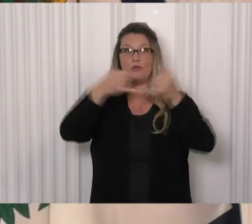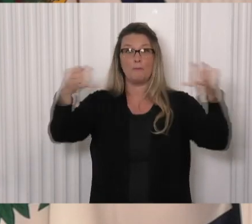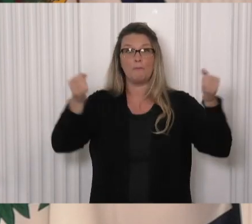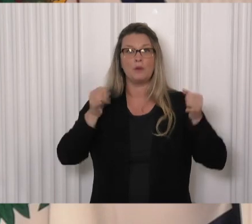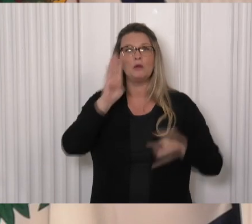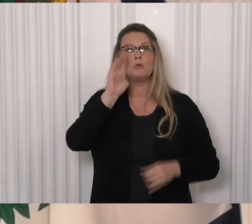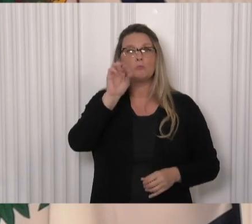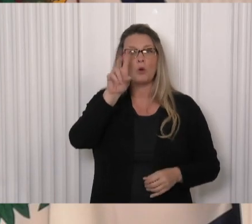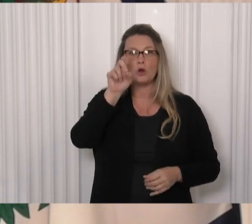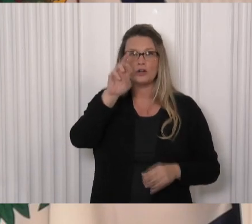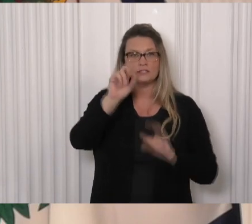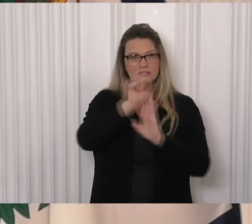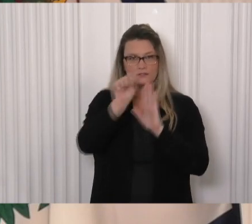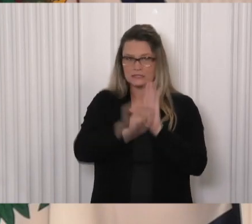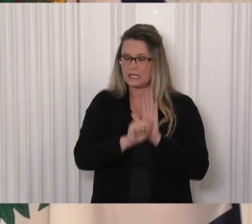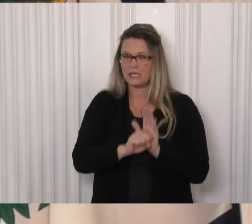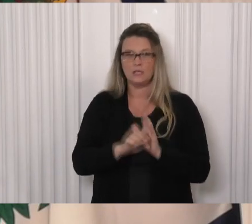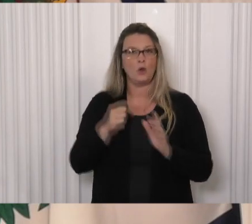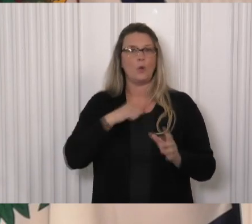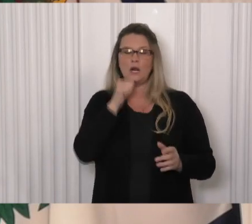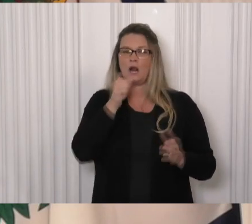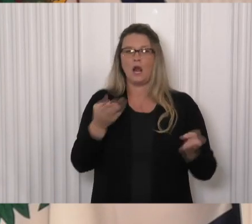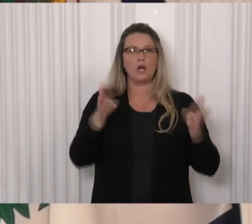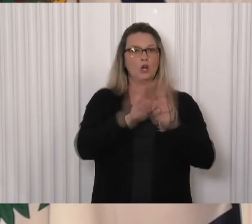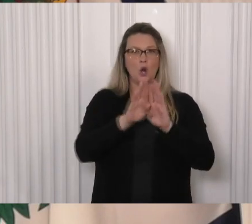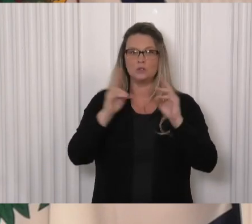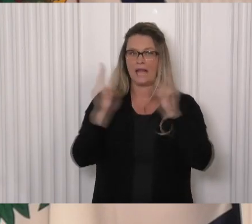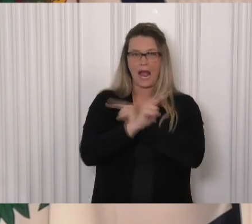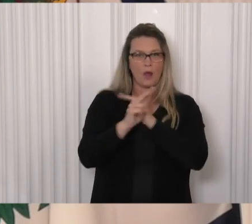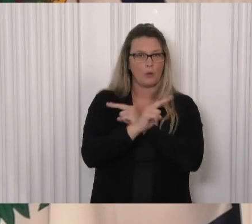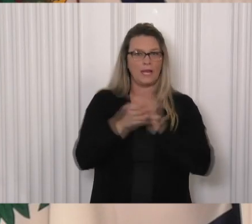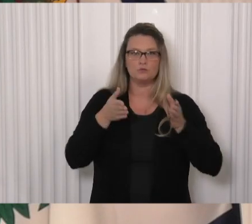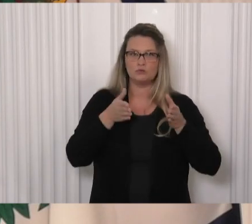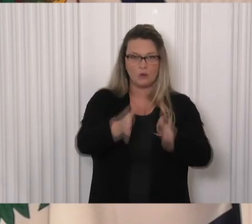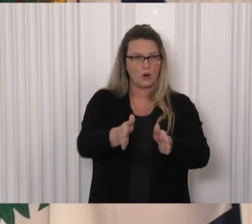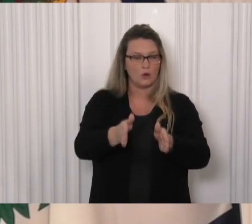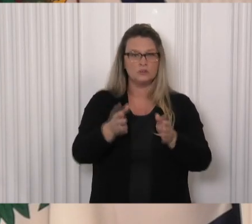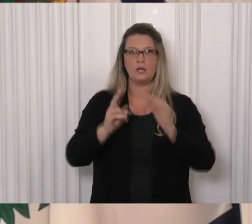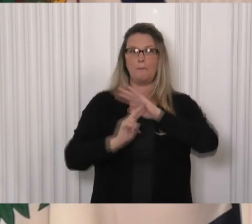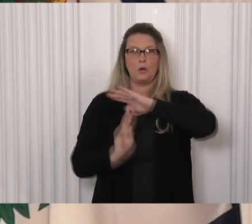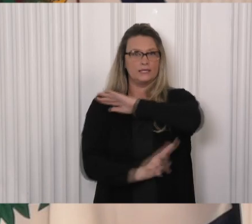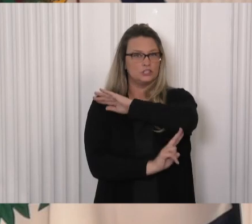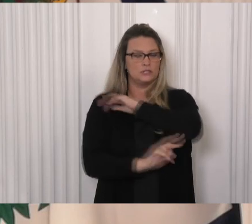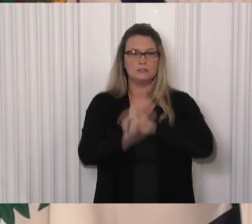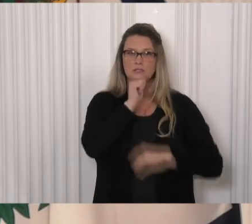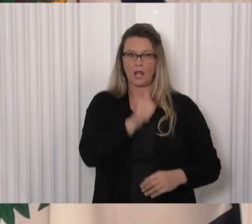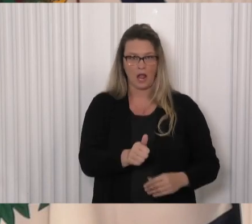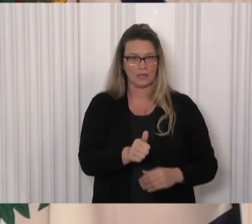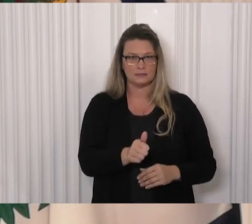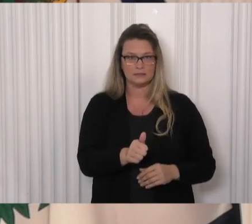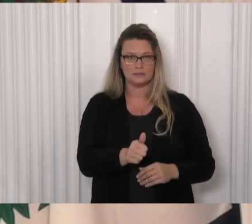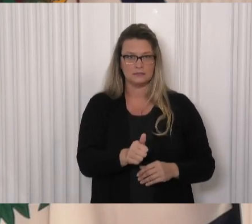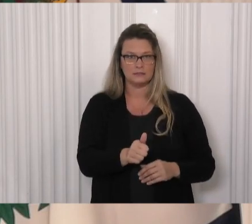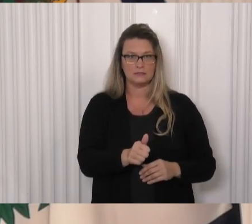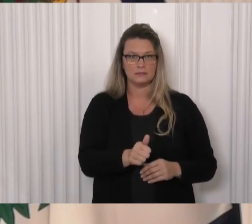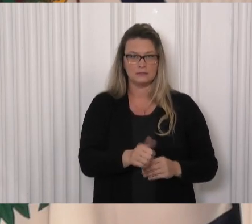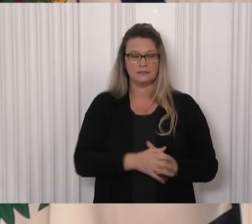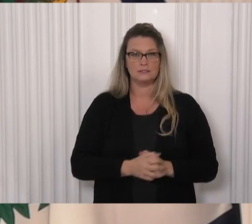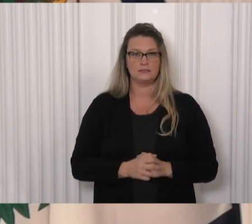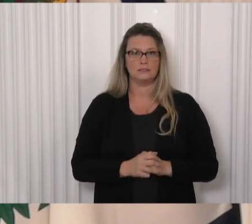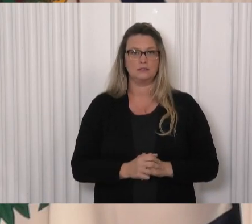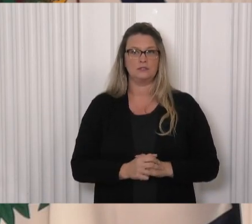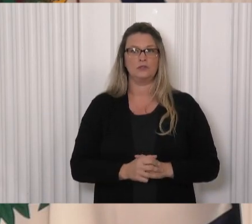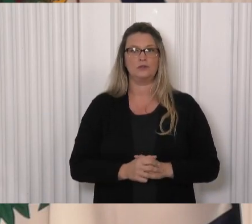is not that we're closing any bridges or roads. And we can do all this and slow down this